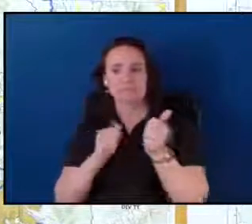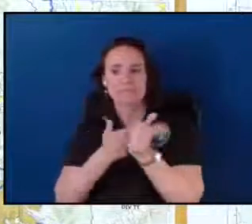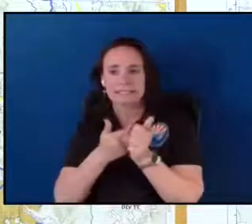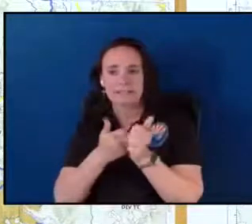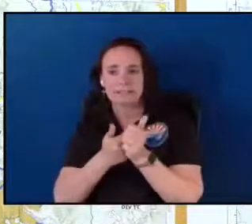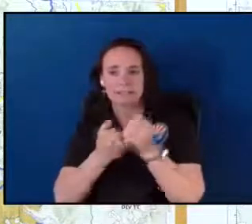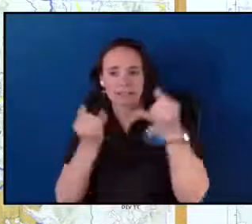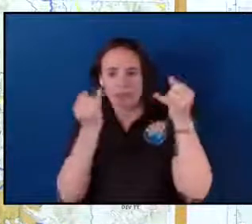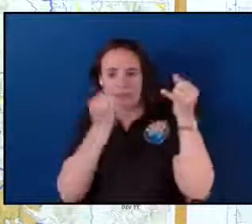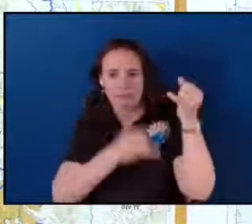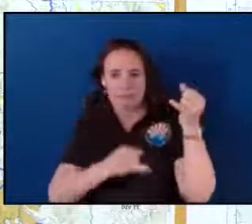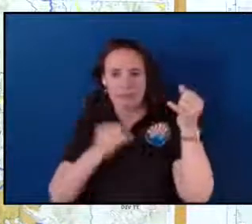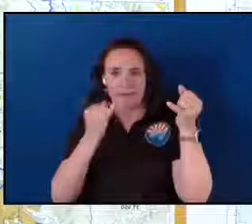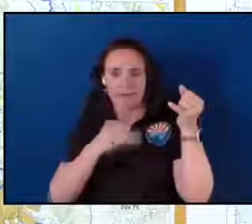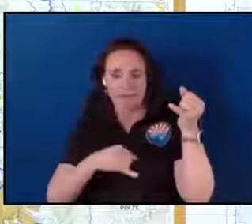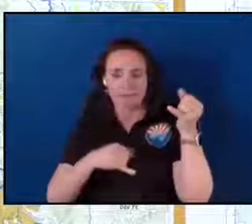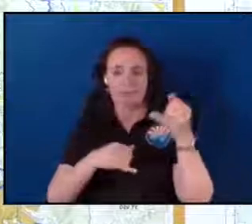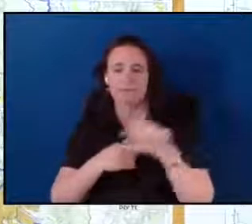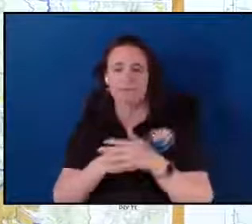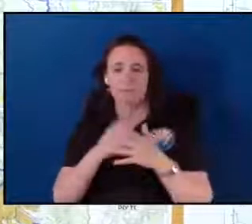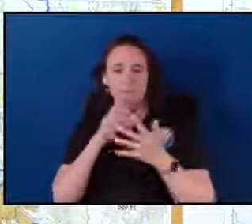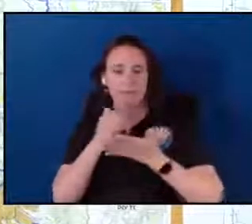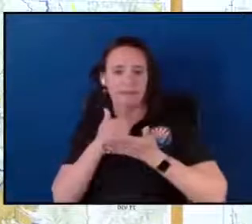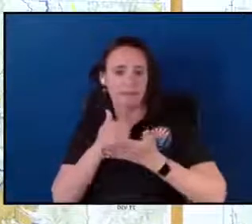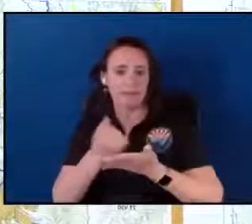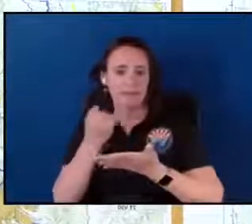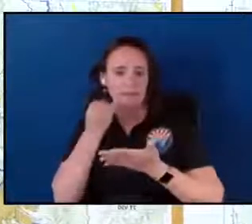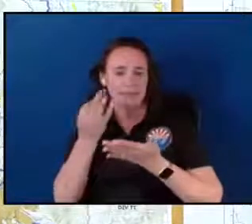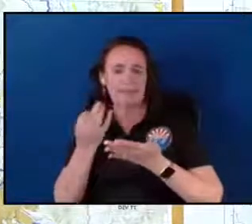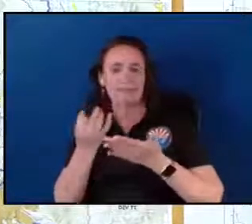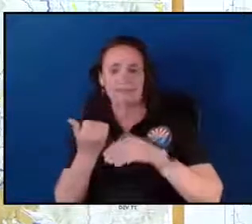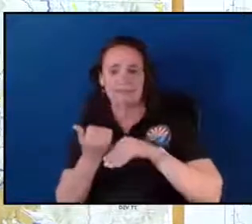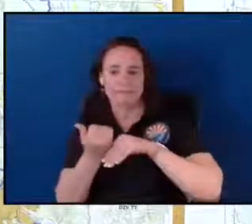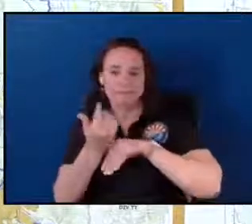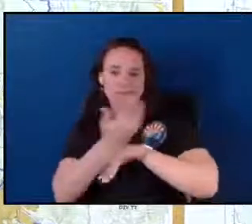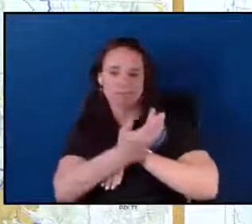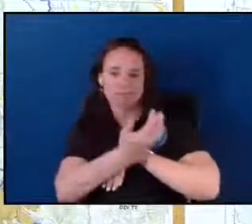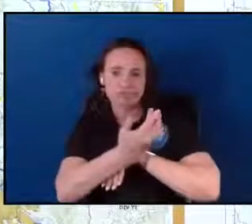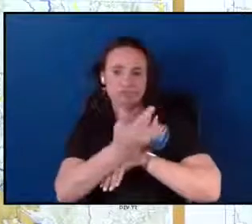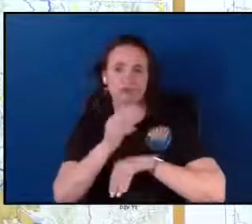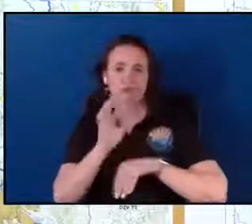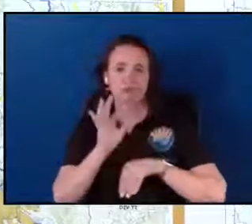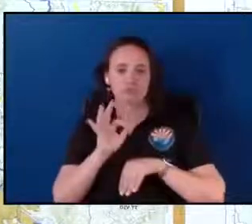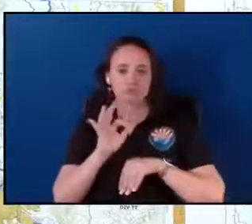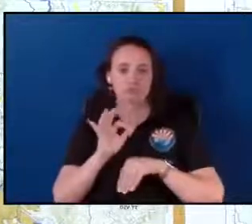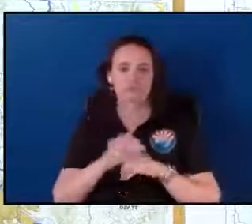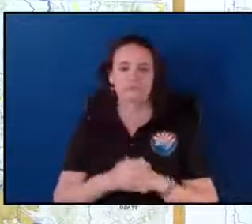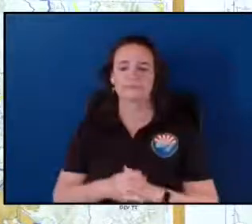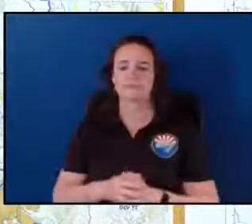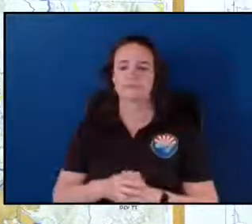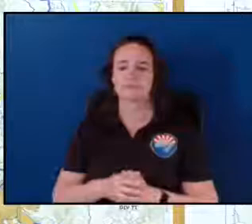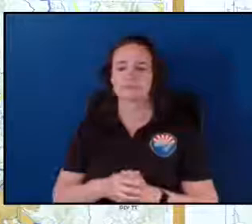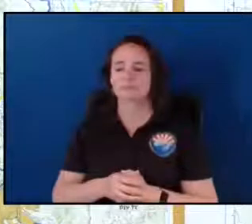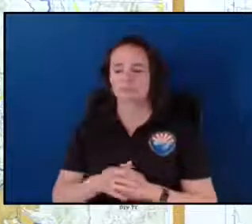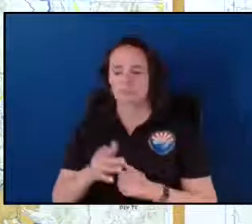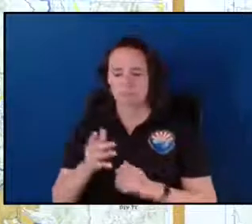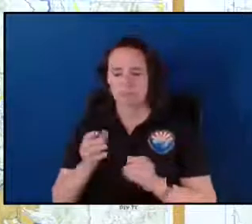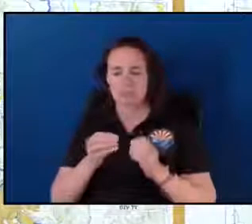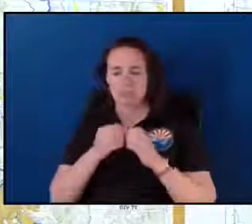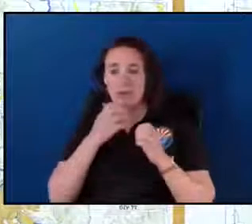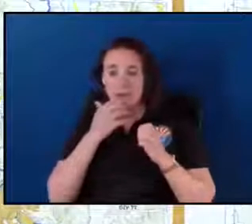that it would help out in case the fire does move. So things are looking good now, but we do have some hotter, drier weather coming